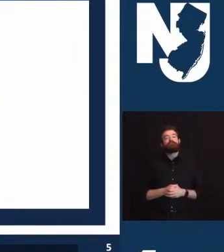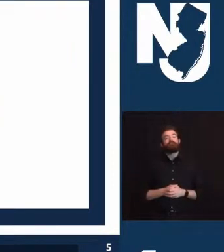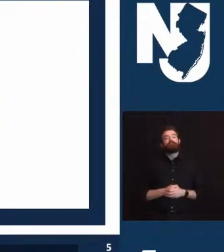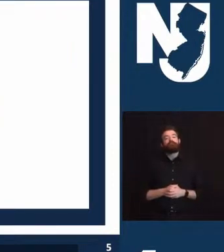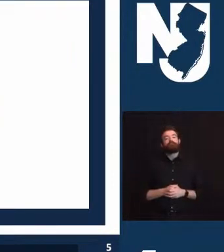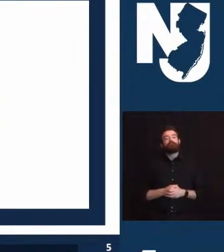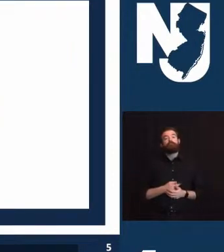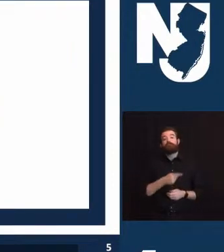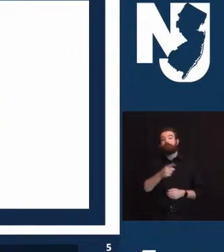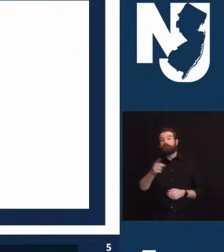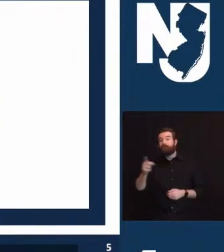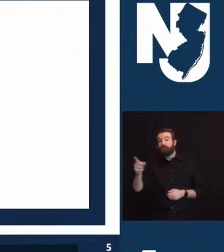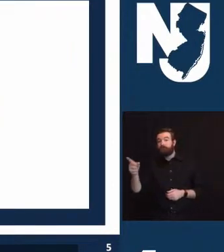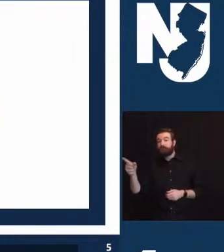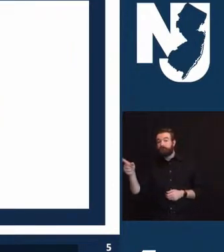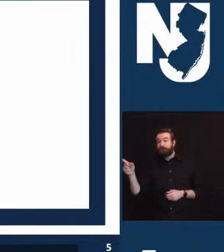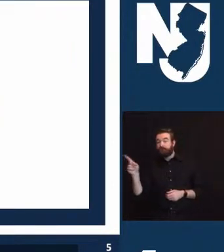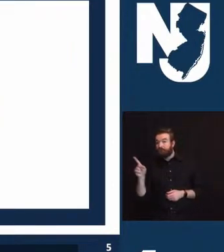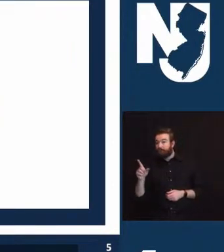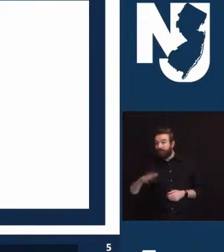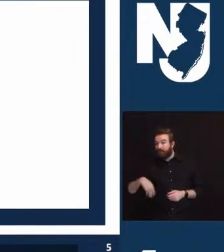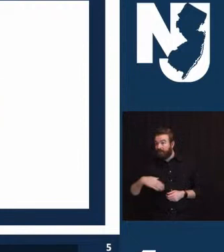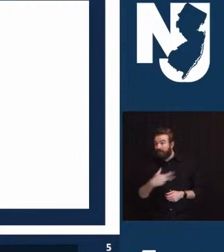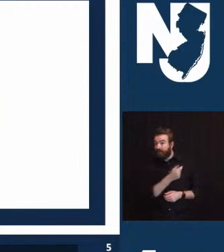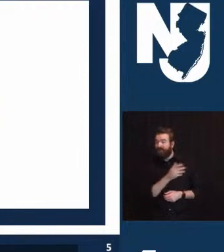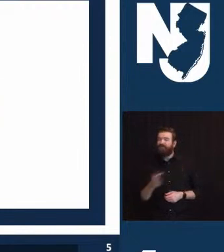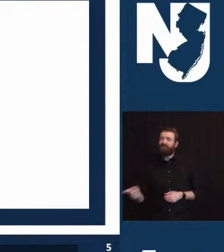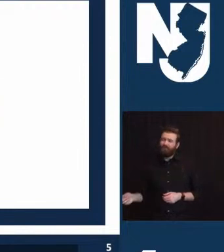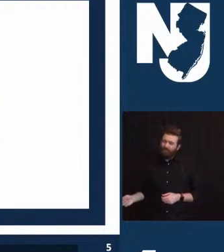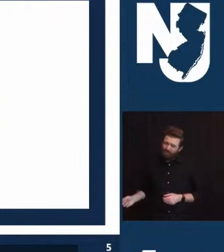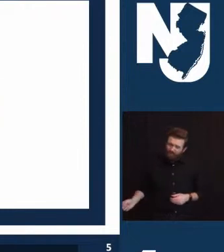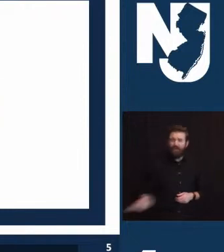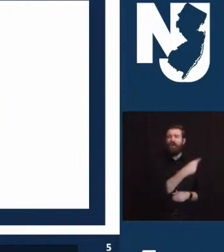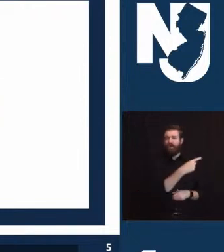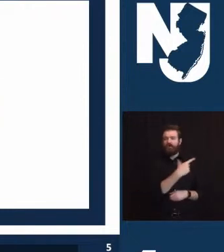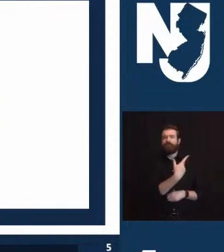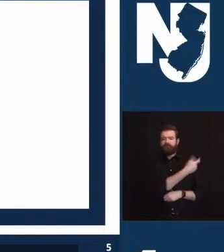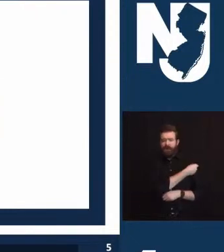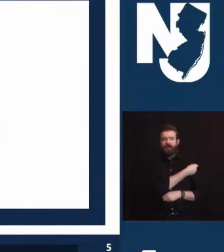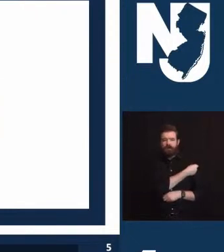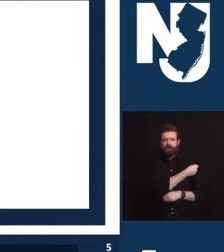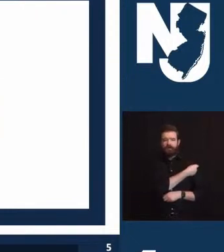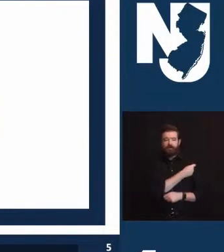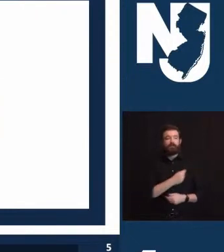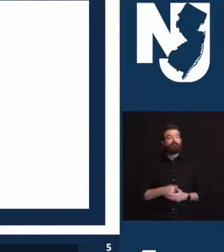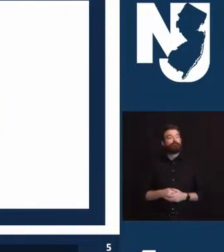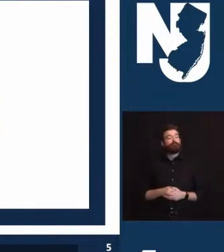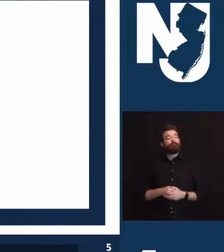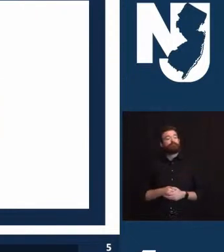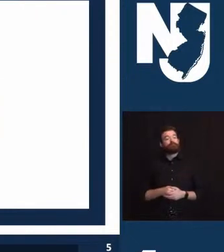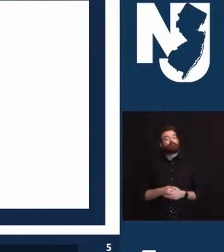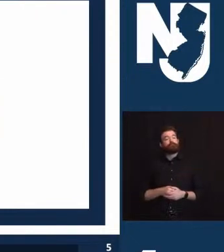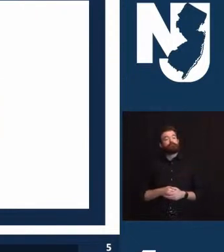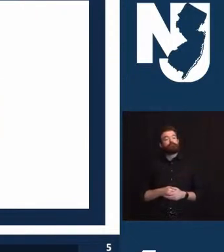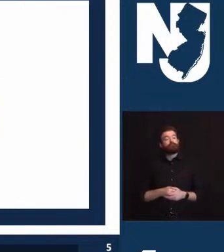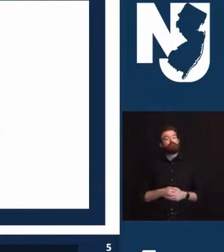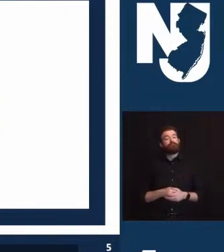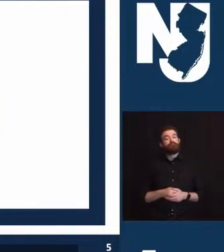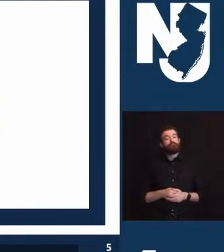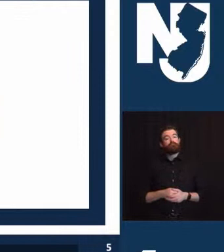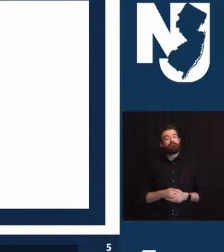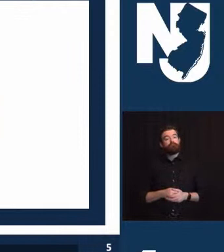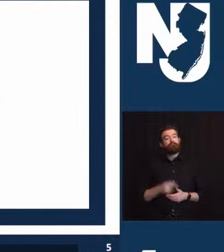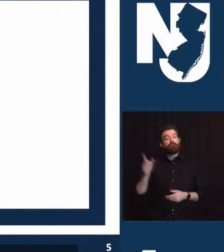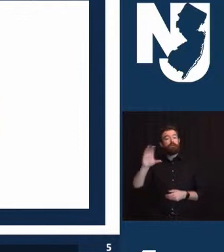possible. The CDC said that vaccinated people don't need to wear masks at small private gatherings. We